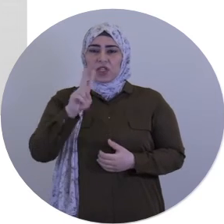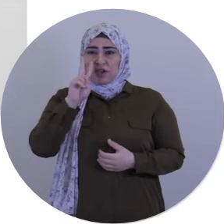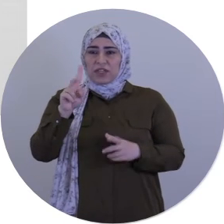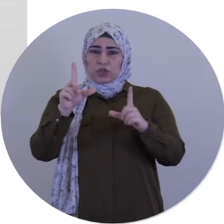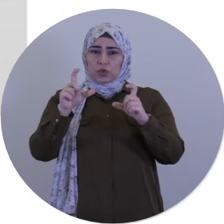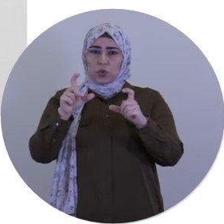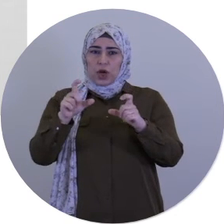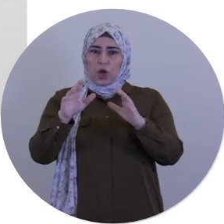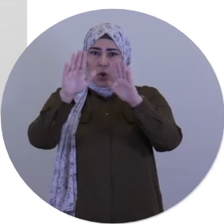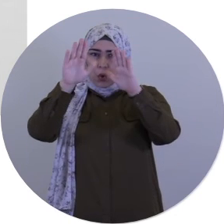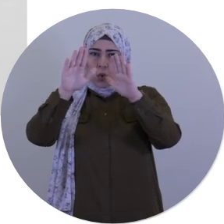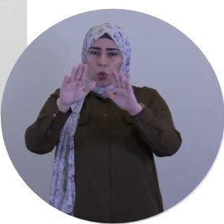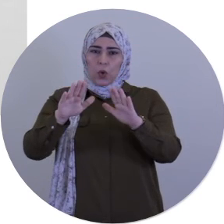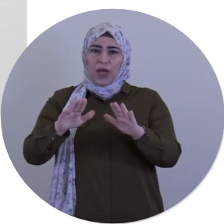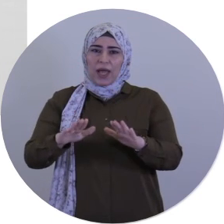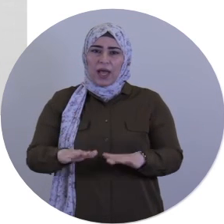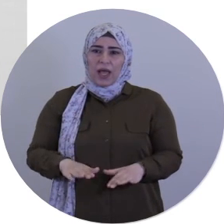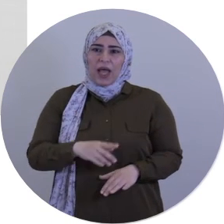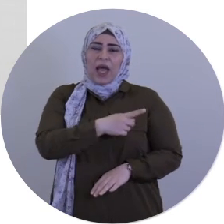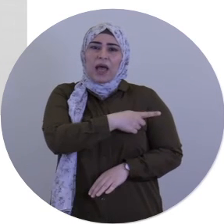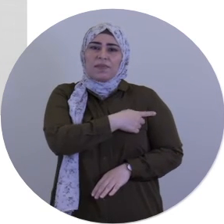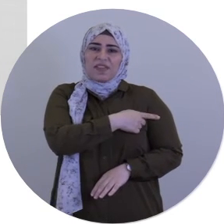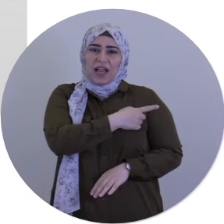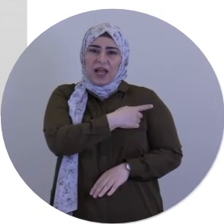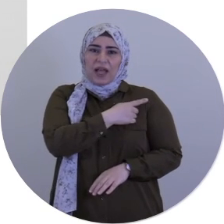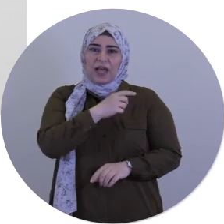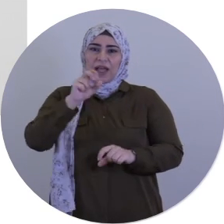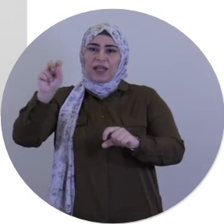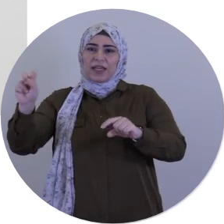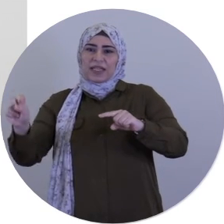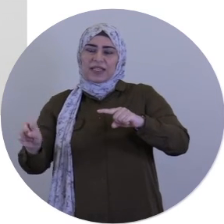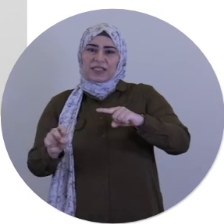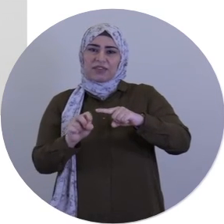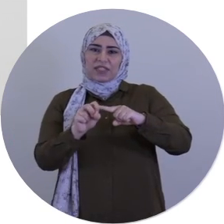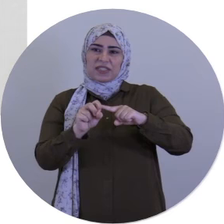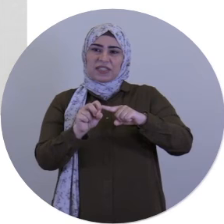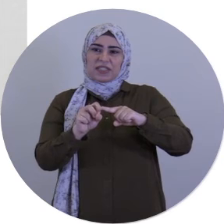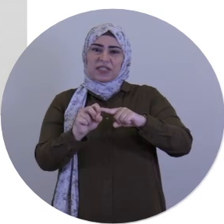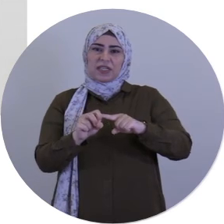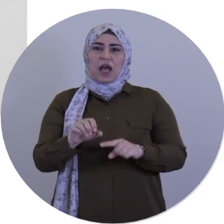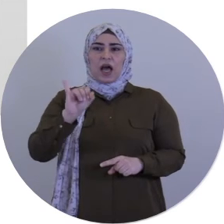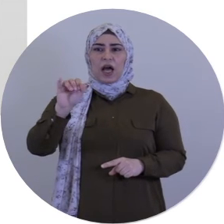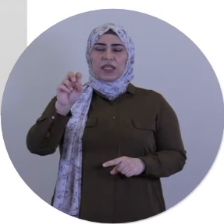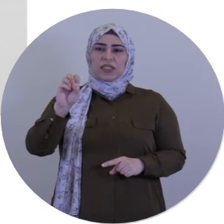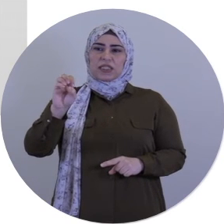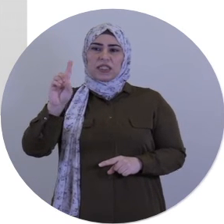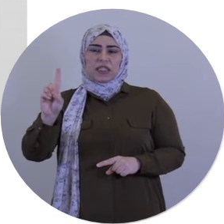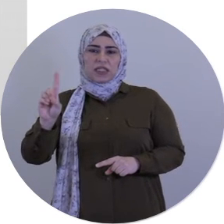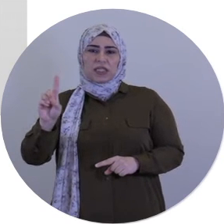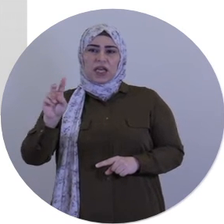of suffixes you can use. You can use iced, ness, meant, ship, able, full, and